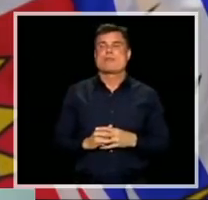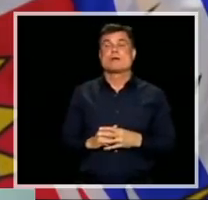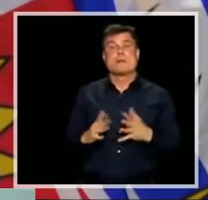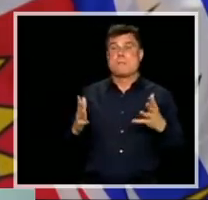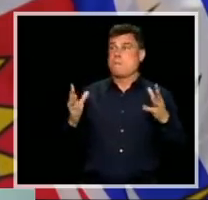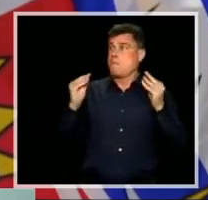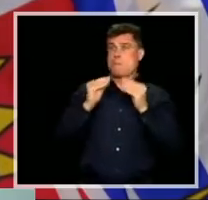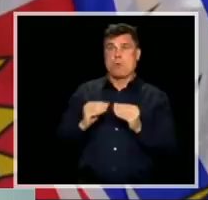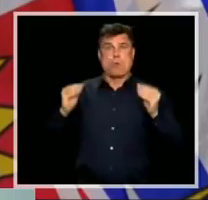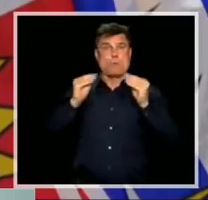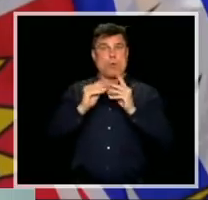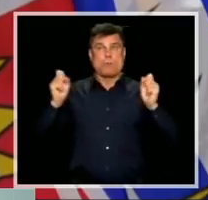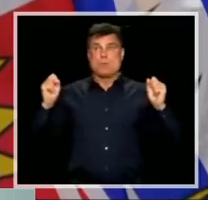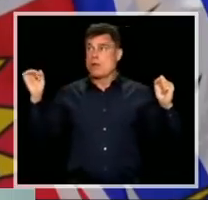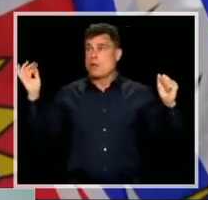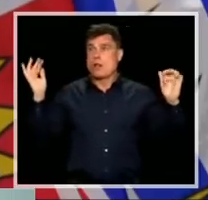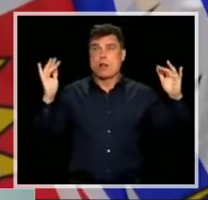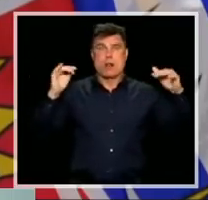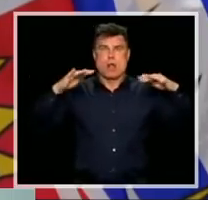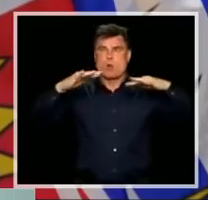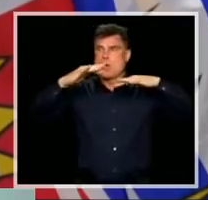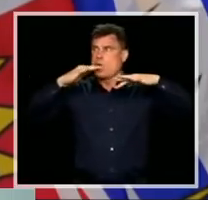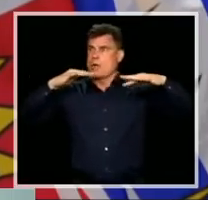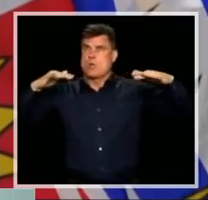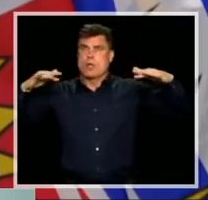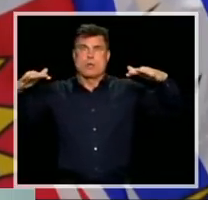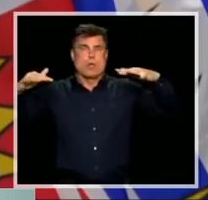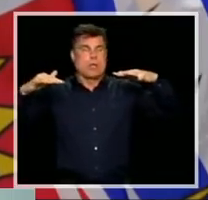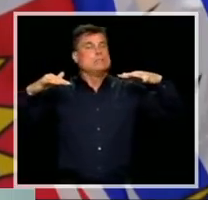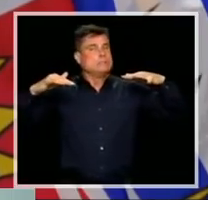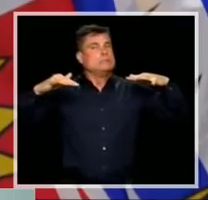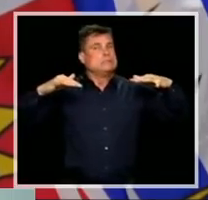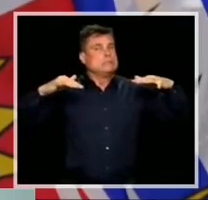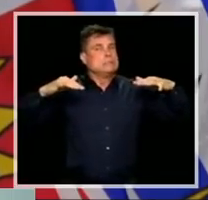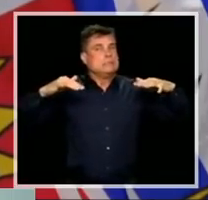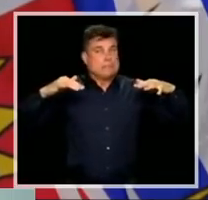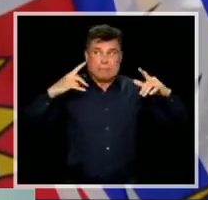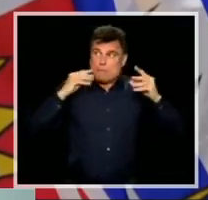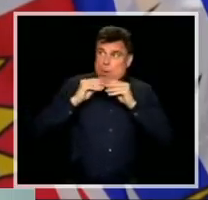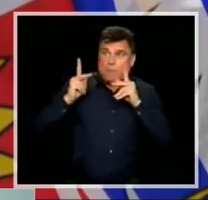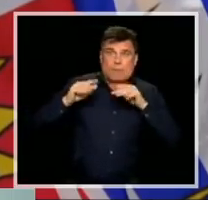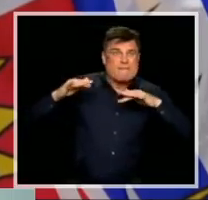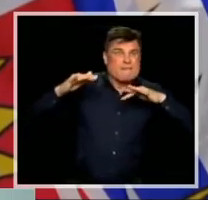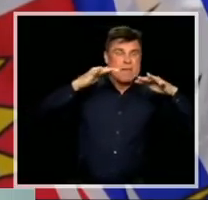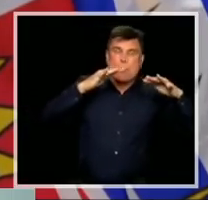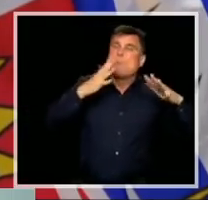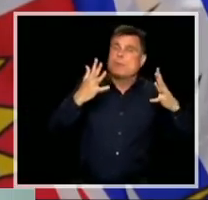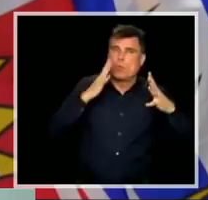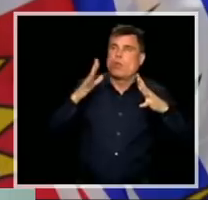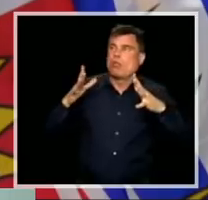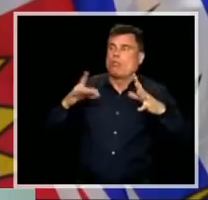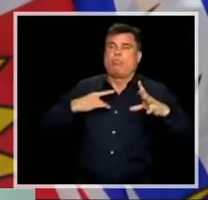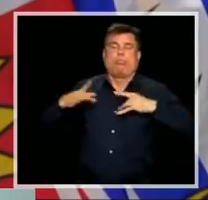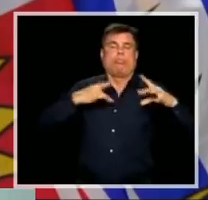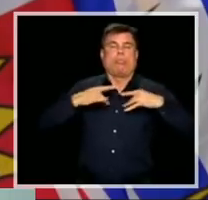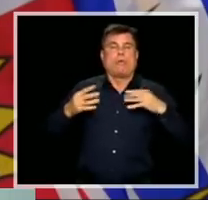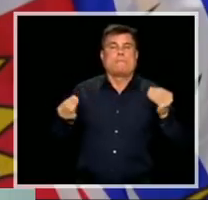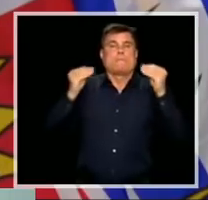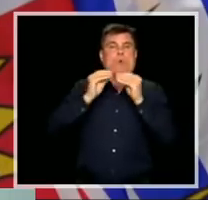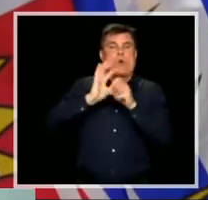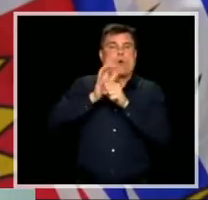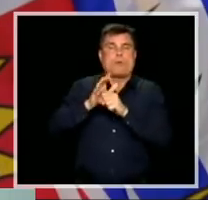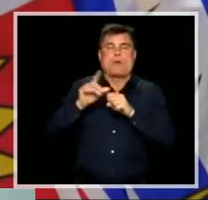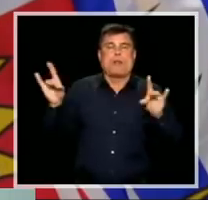into a community and it can have devastating effects if they're not open about making sure